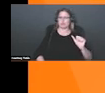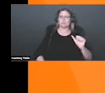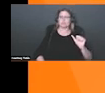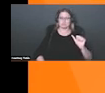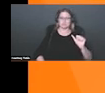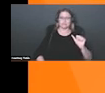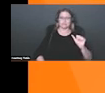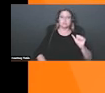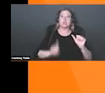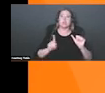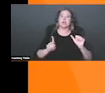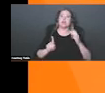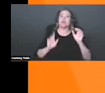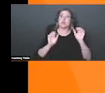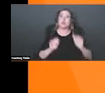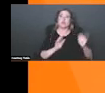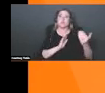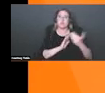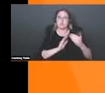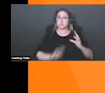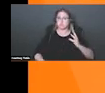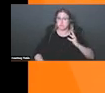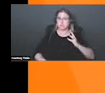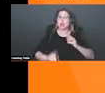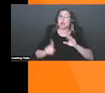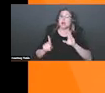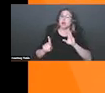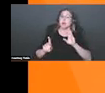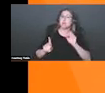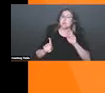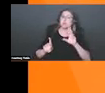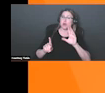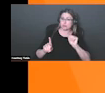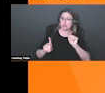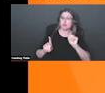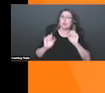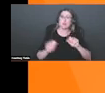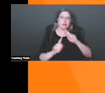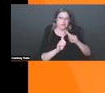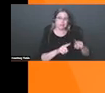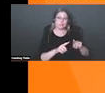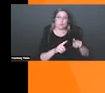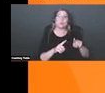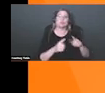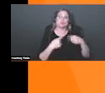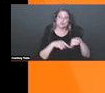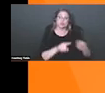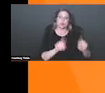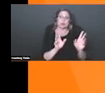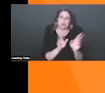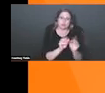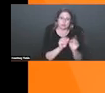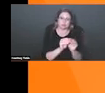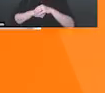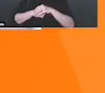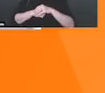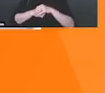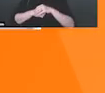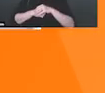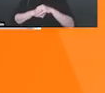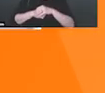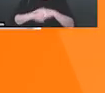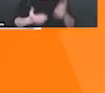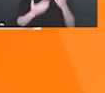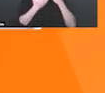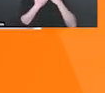prompts to take in some questions. Barbara, I would like to officially hand the screen over to you for today's Toolkit Tuesday.